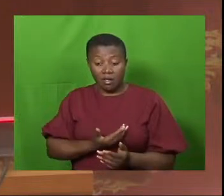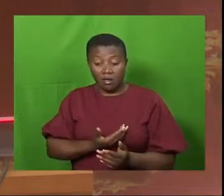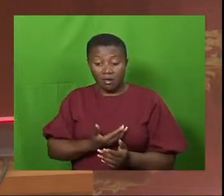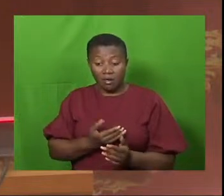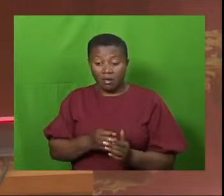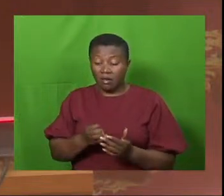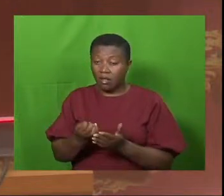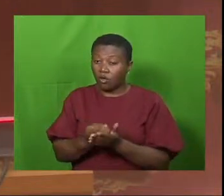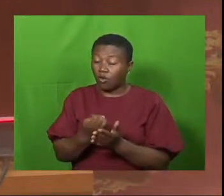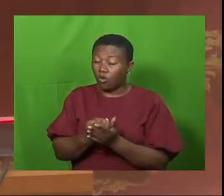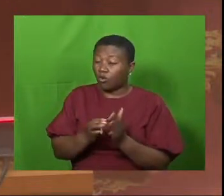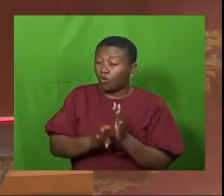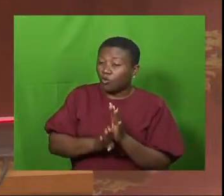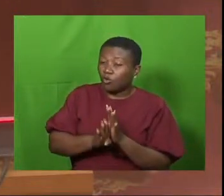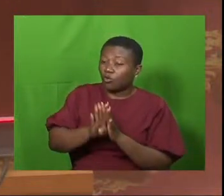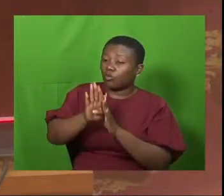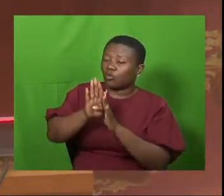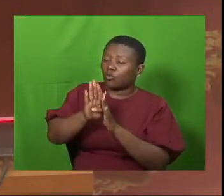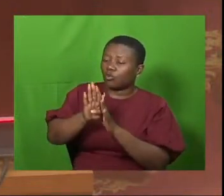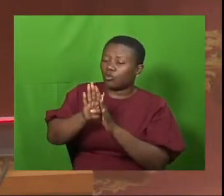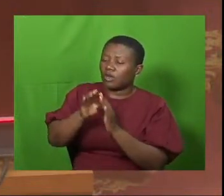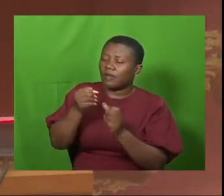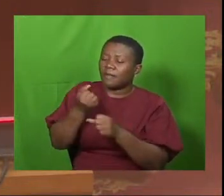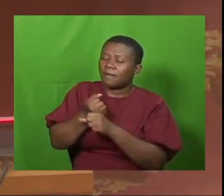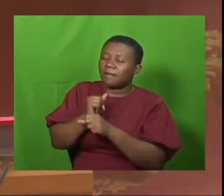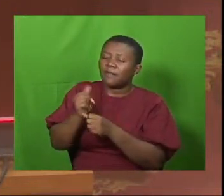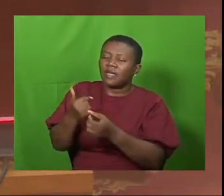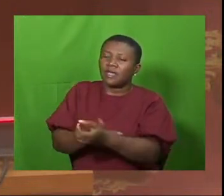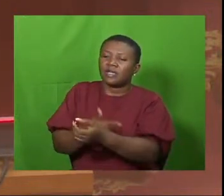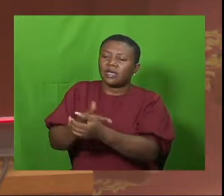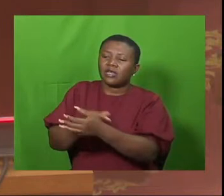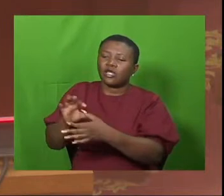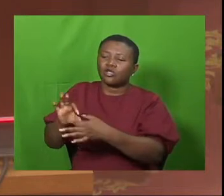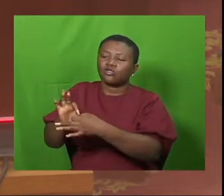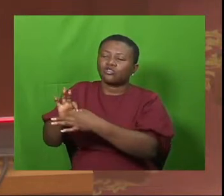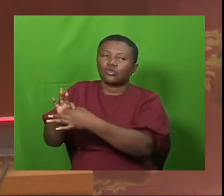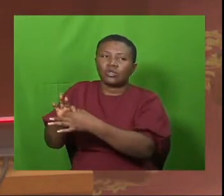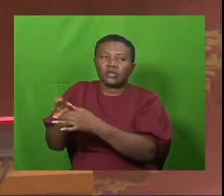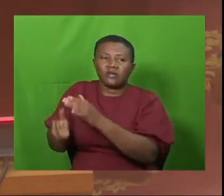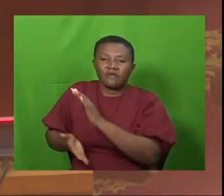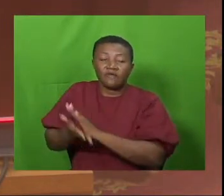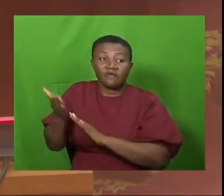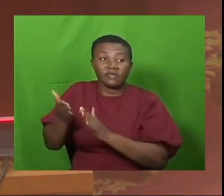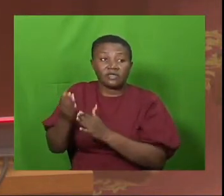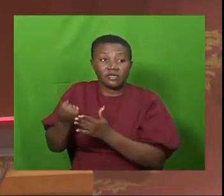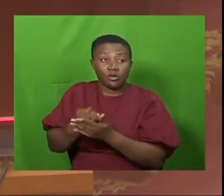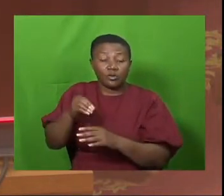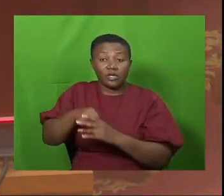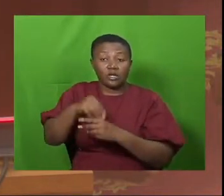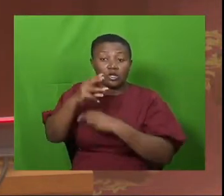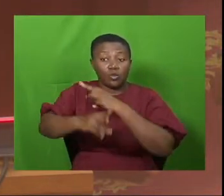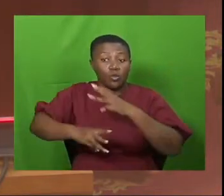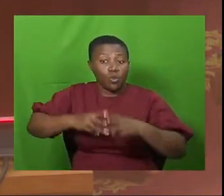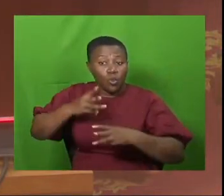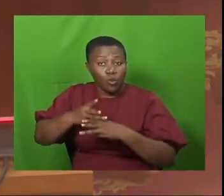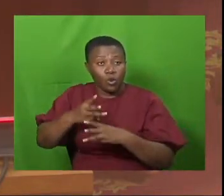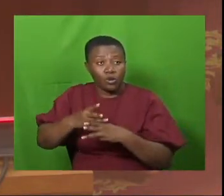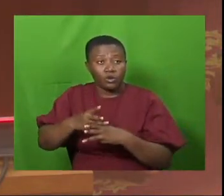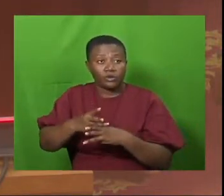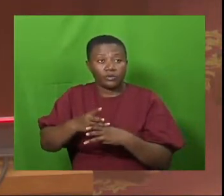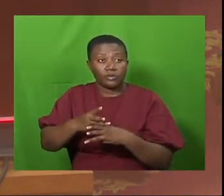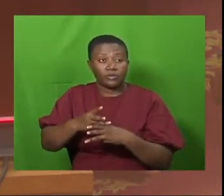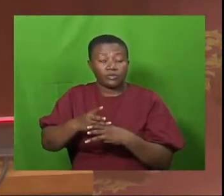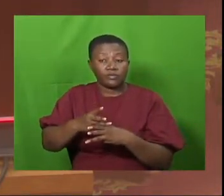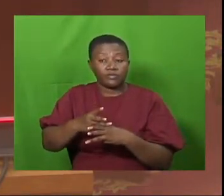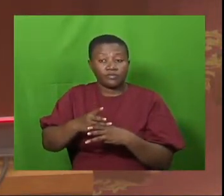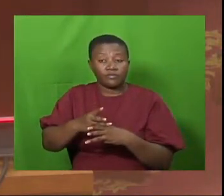to place Ghana among the fastest growing economies in the world for 3 years in a row, and at an annual average